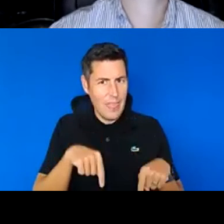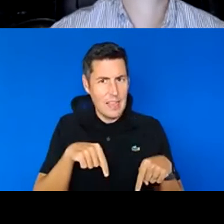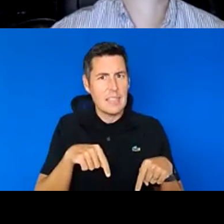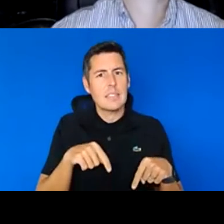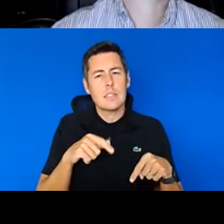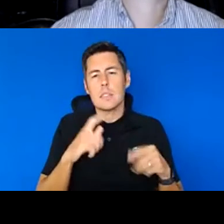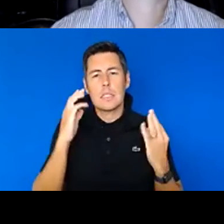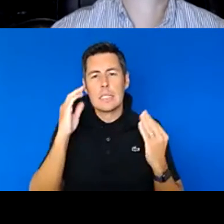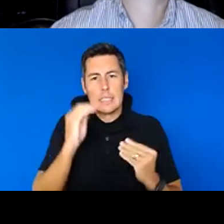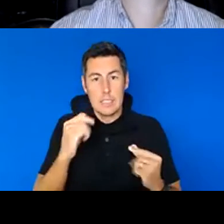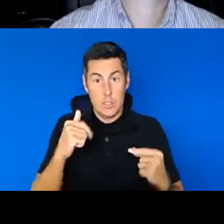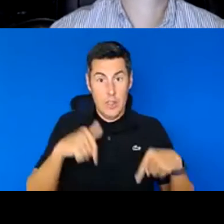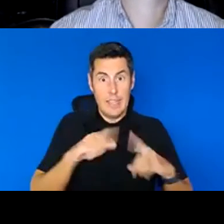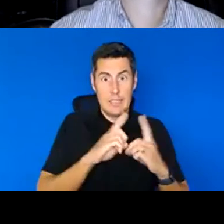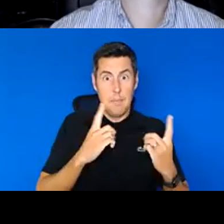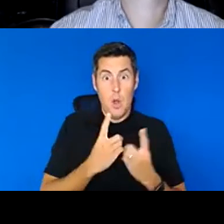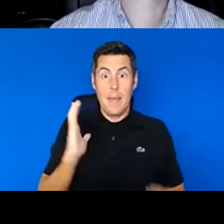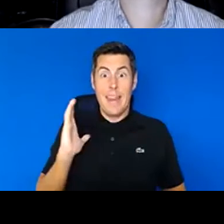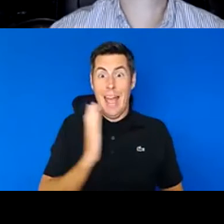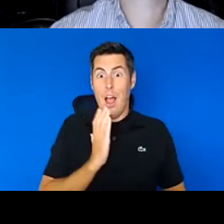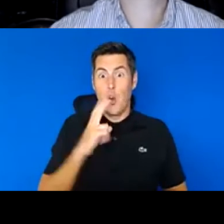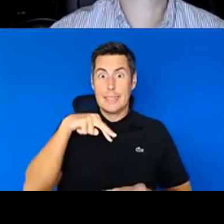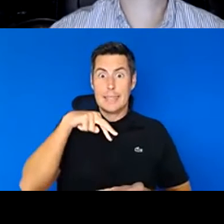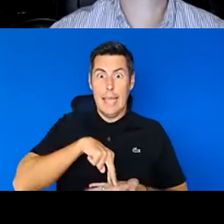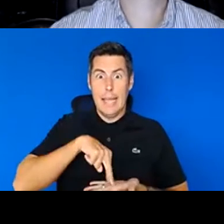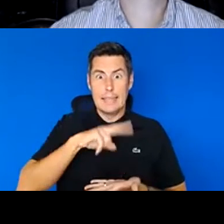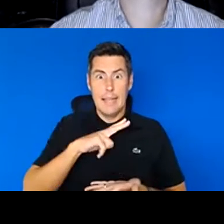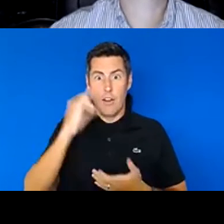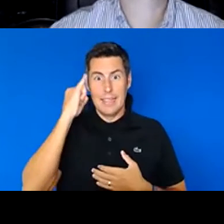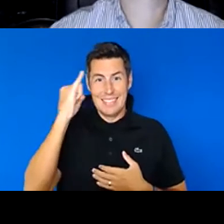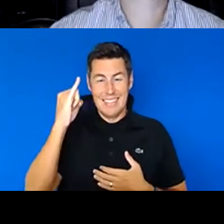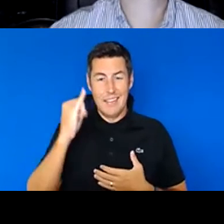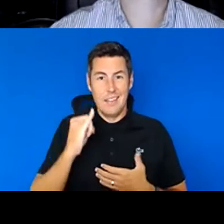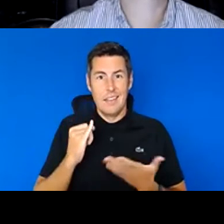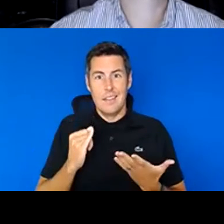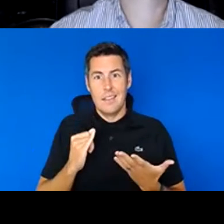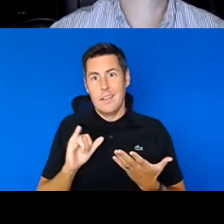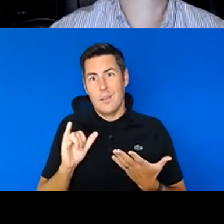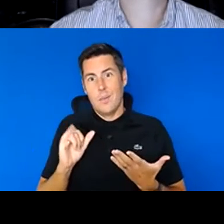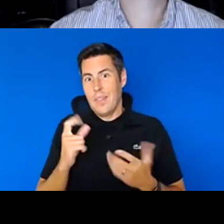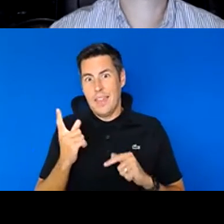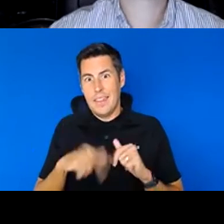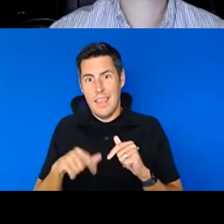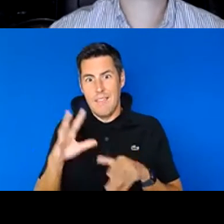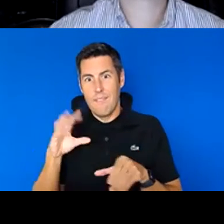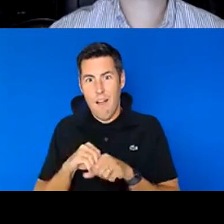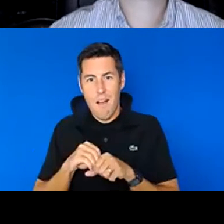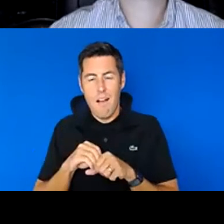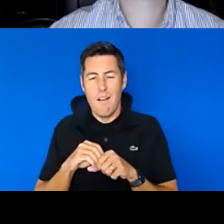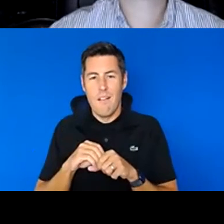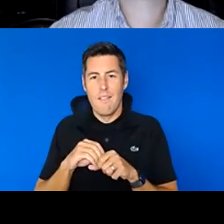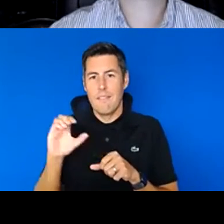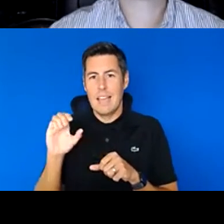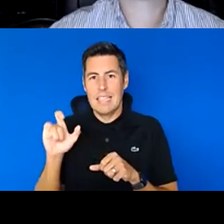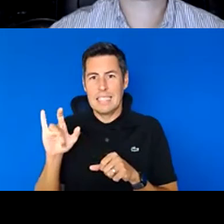stance. That's as far as I'm going to go without involving the executive council and the direct general membership.